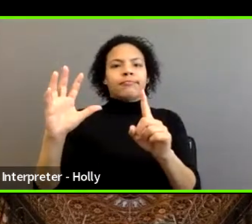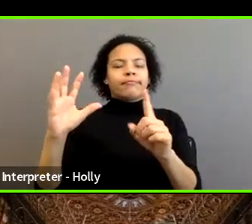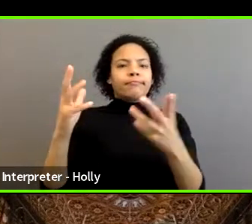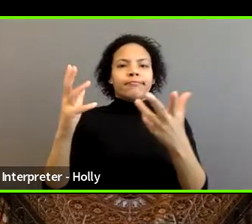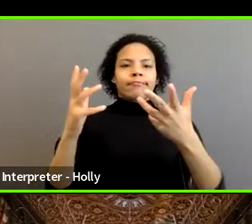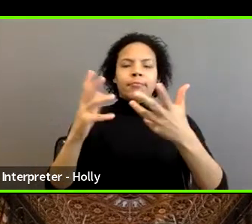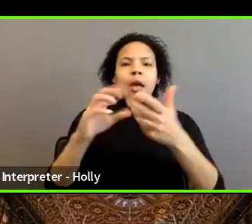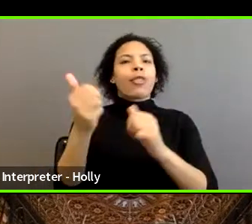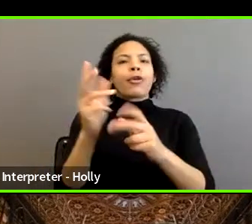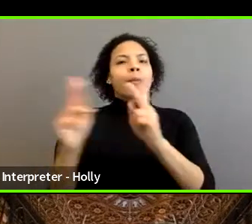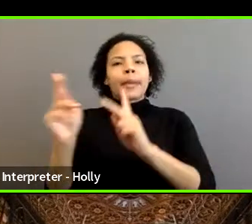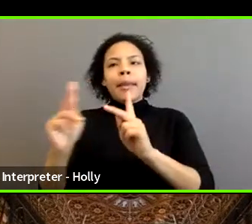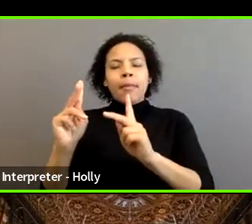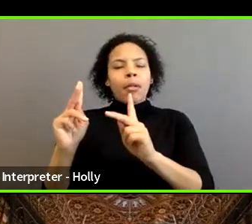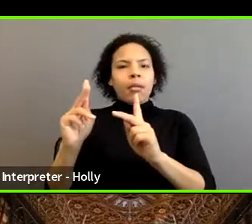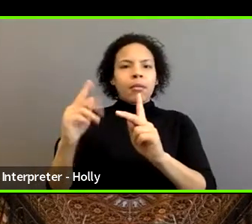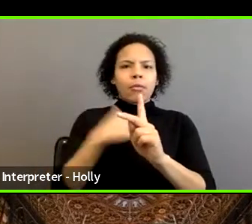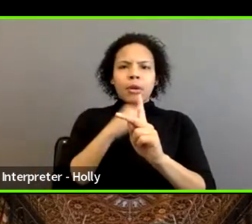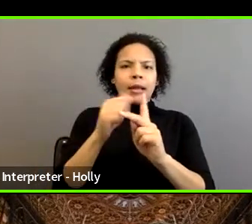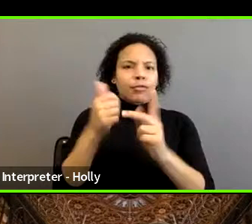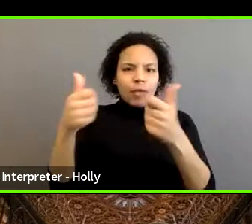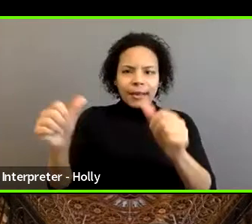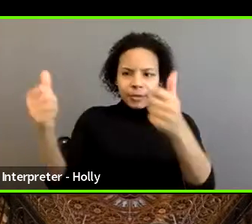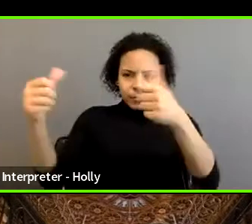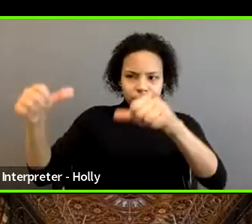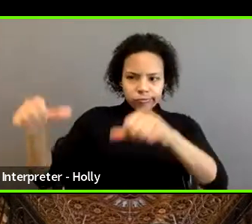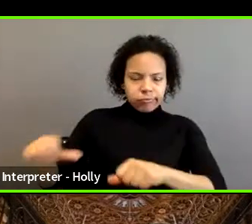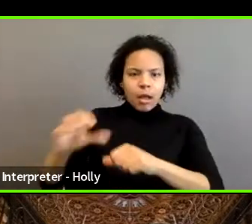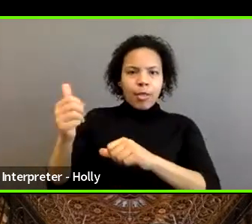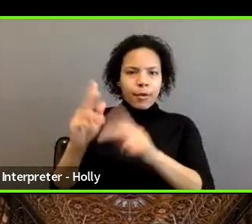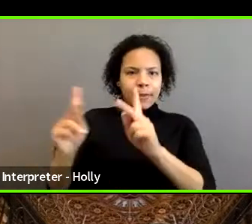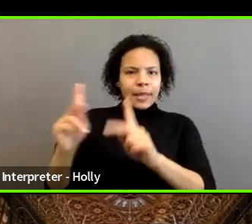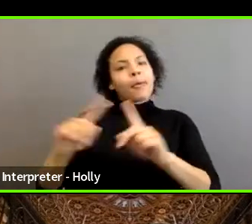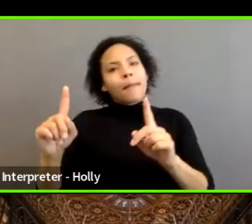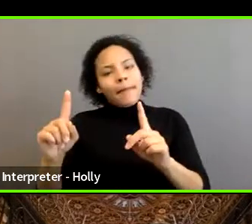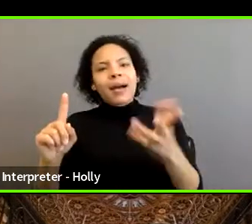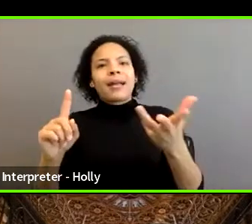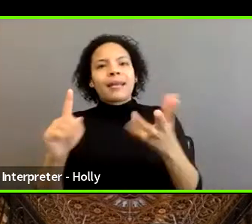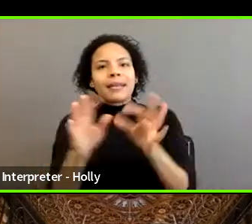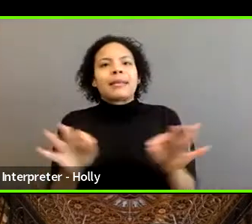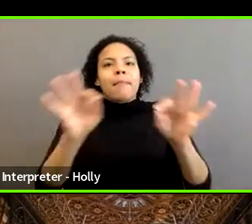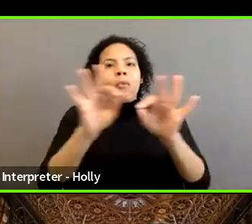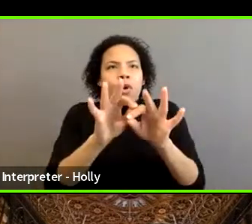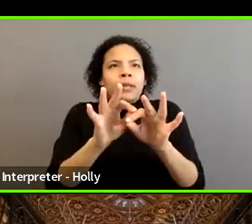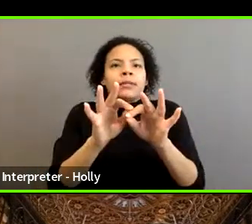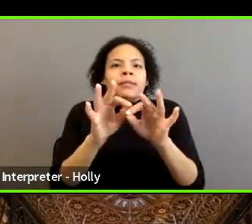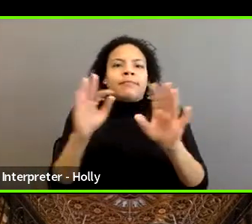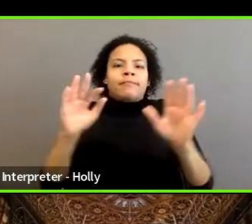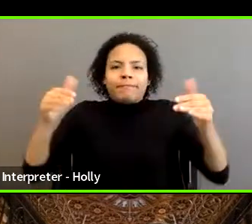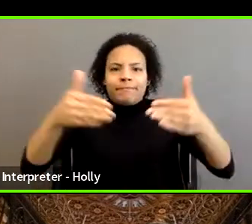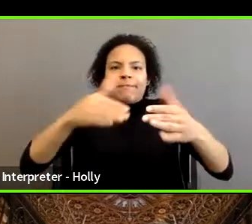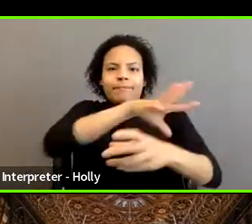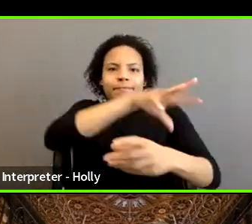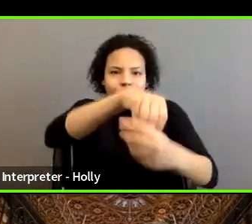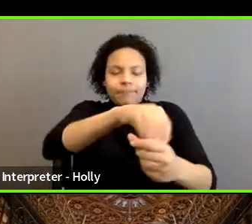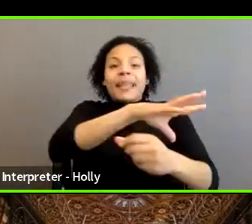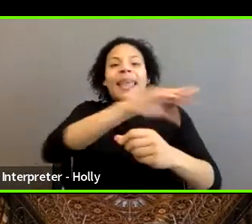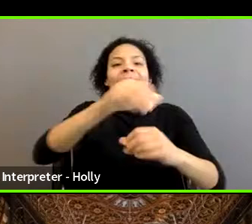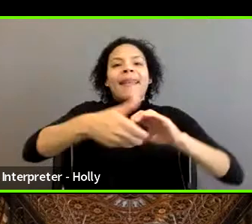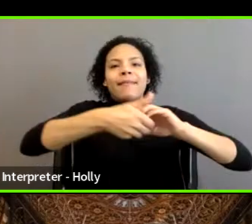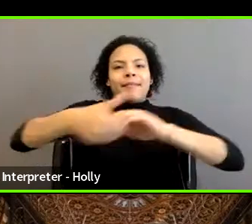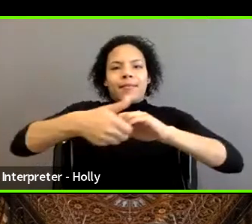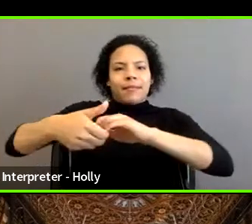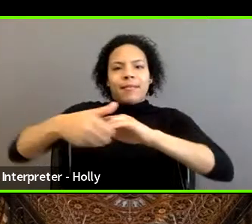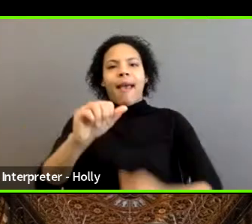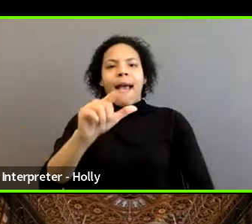these exist in kind of a both and perspective when we think about the allyship component. So thank you for bringing that